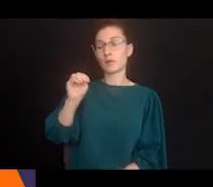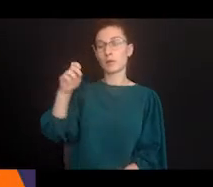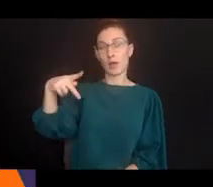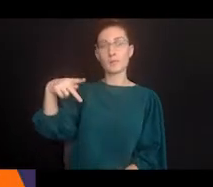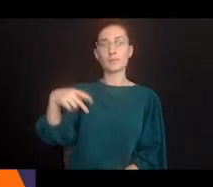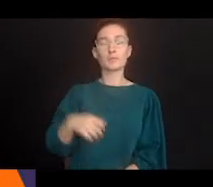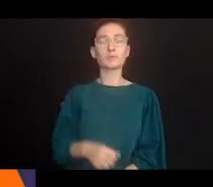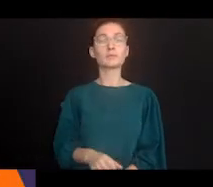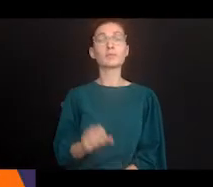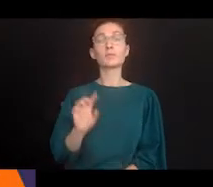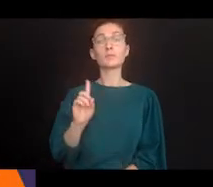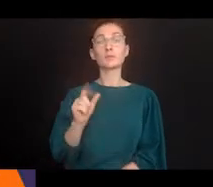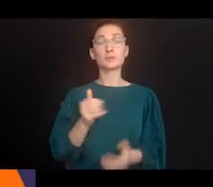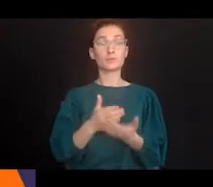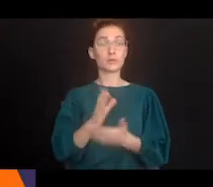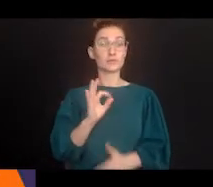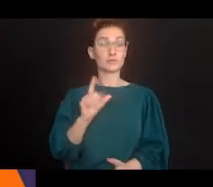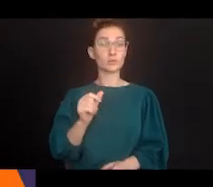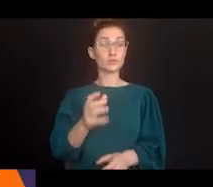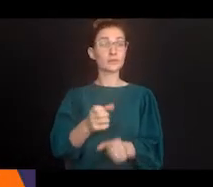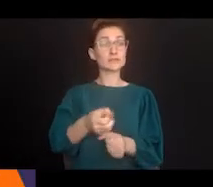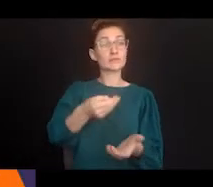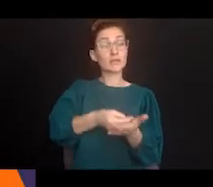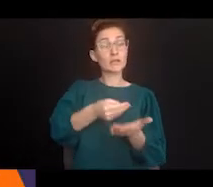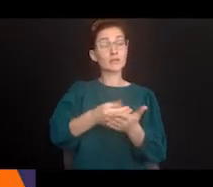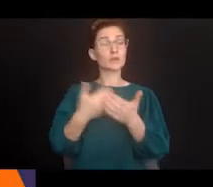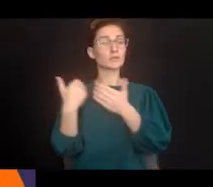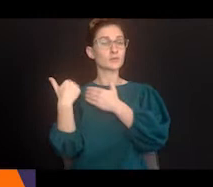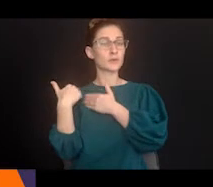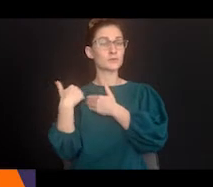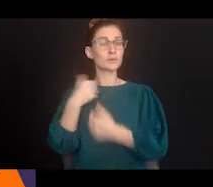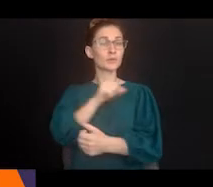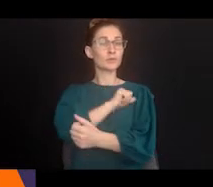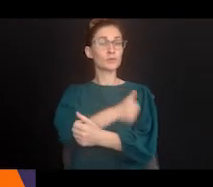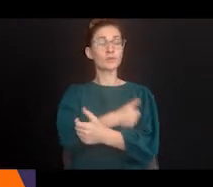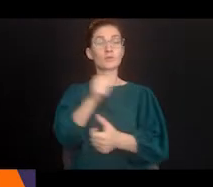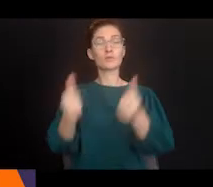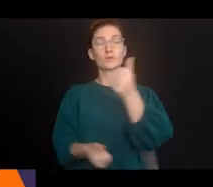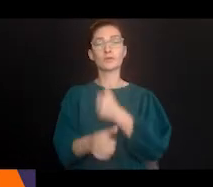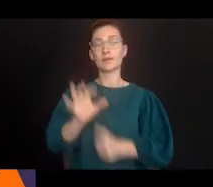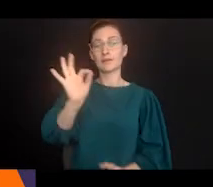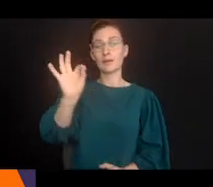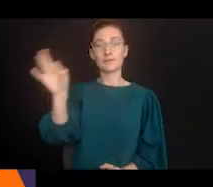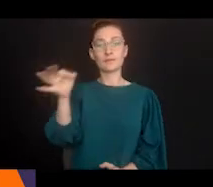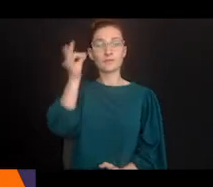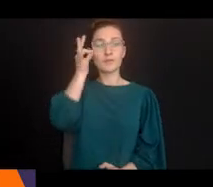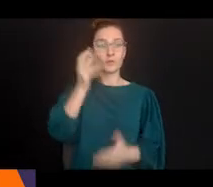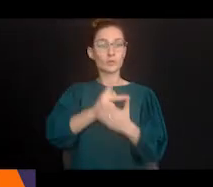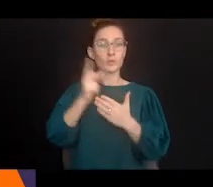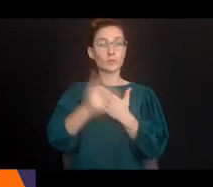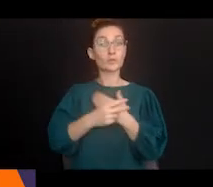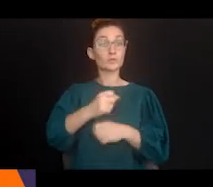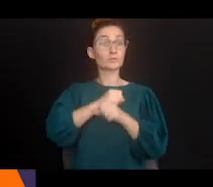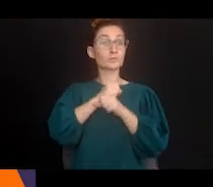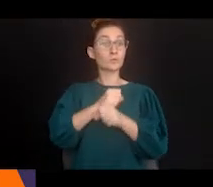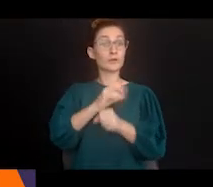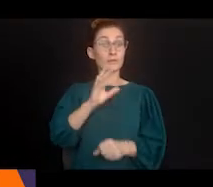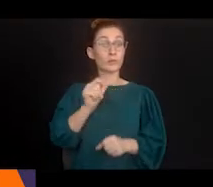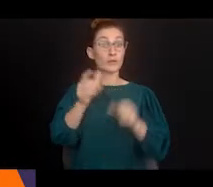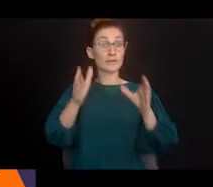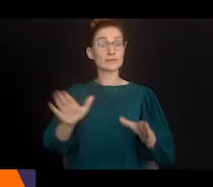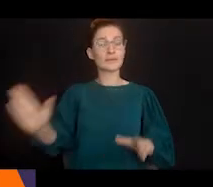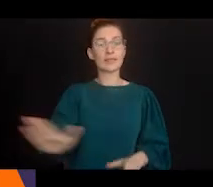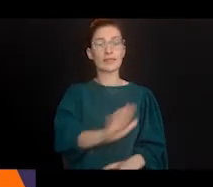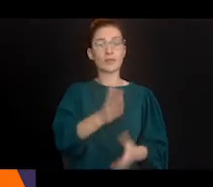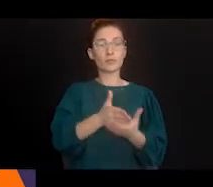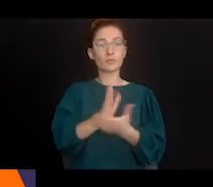Disability Rights Florida receives its funding, responsibility, and authority under 9 federal programs to protect the rights of Floridians with